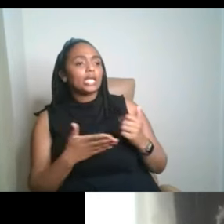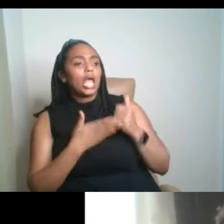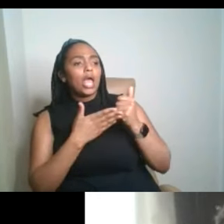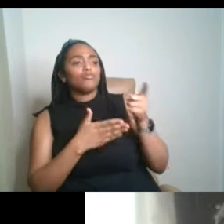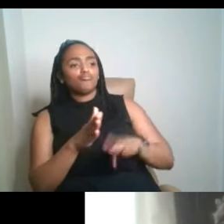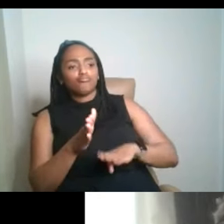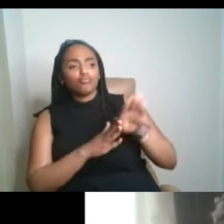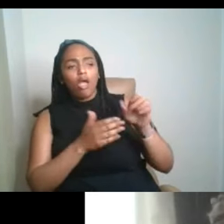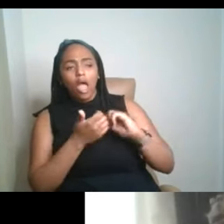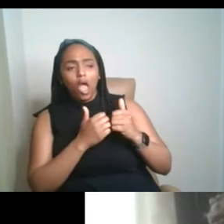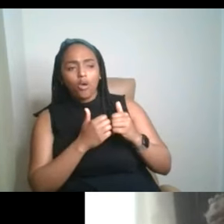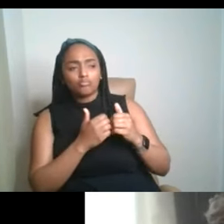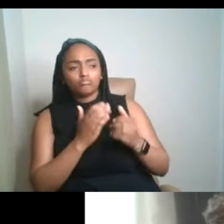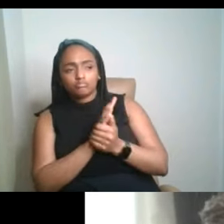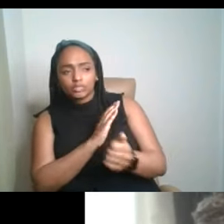learned?